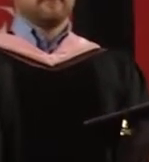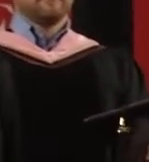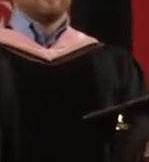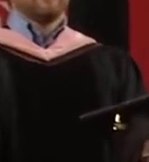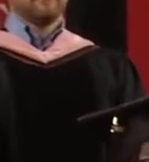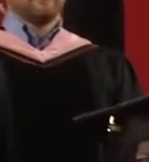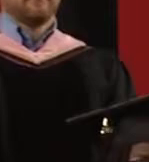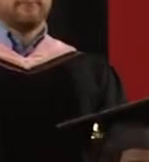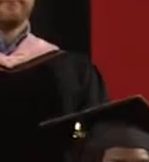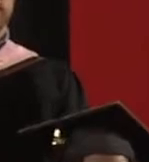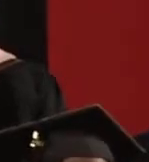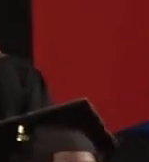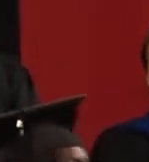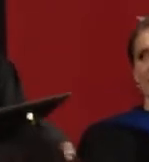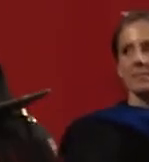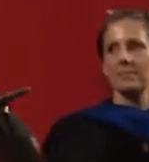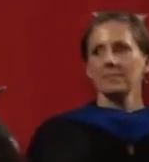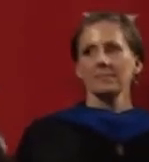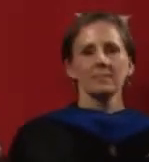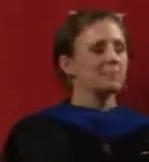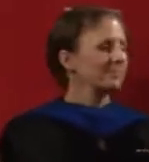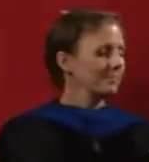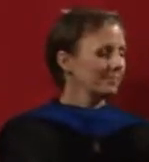David Short, University Registrar.